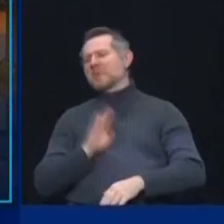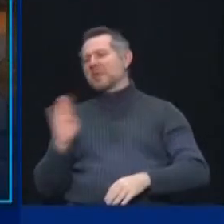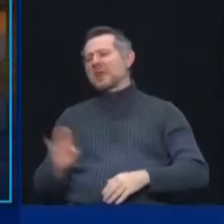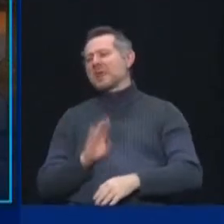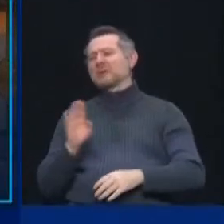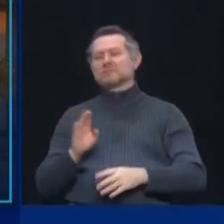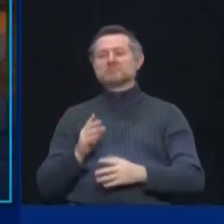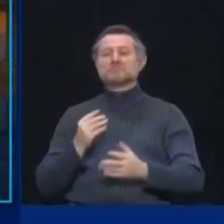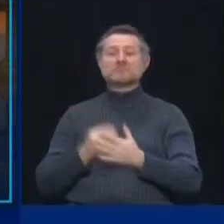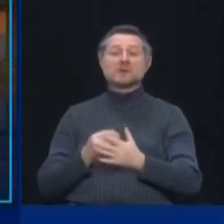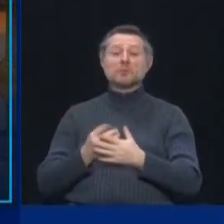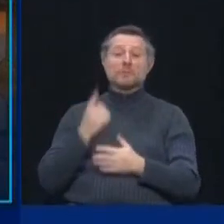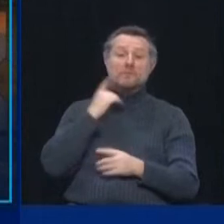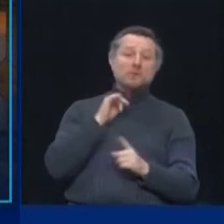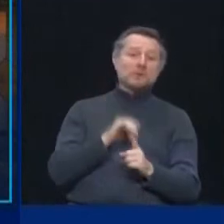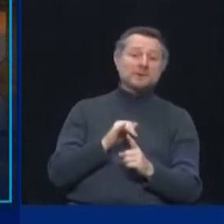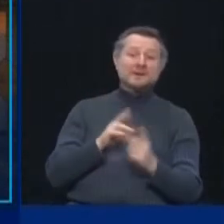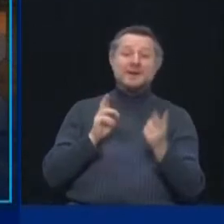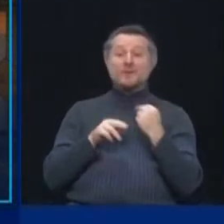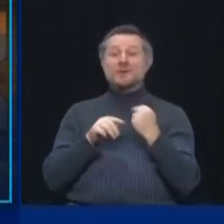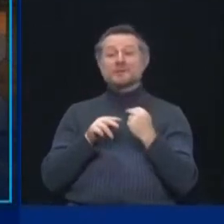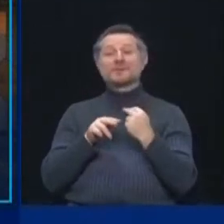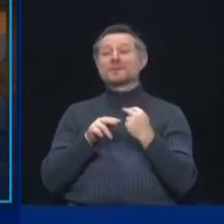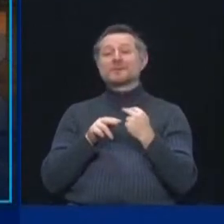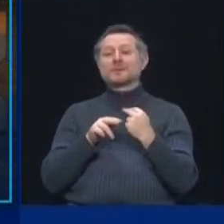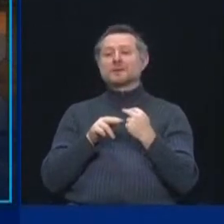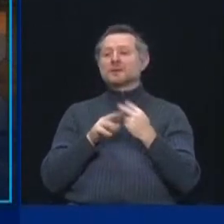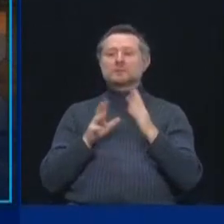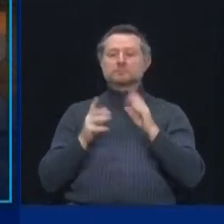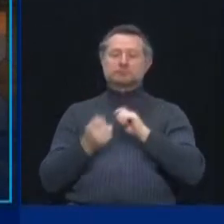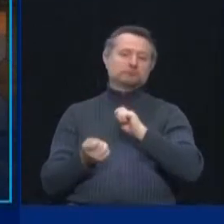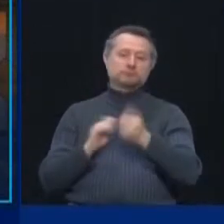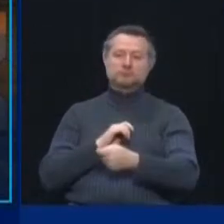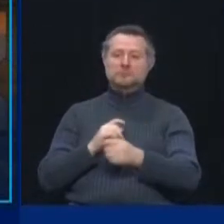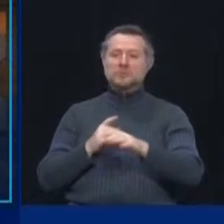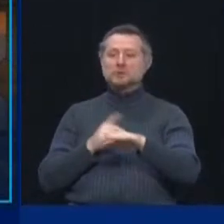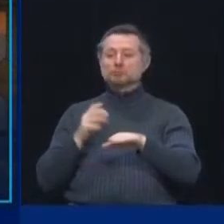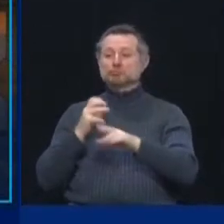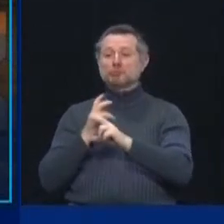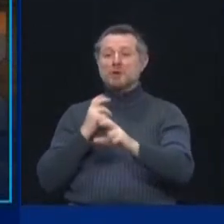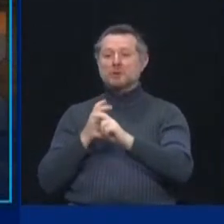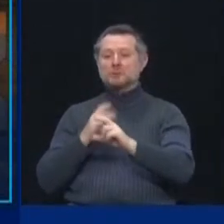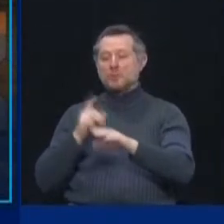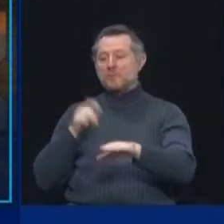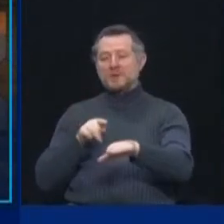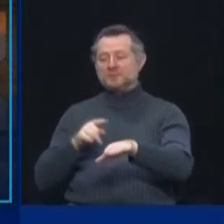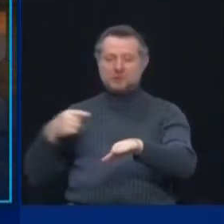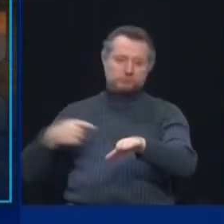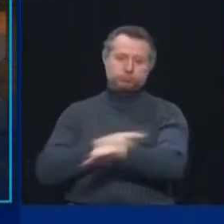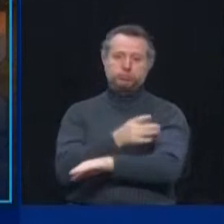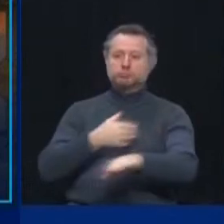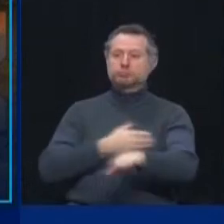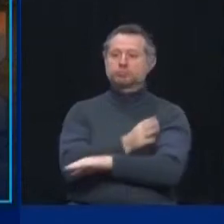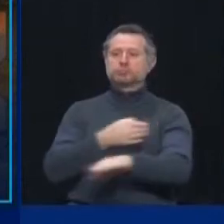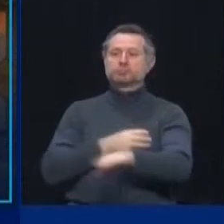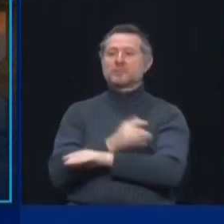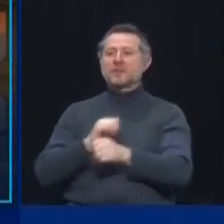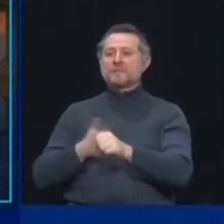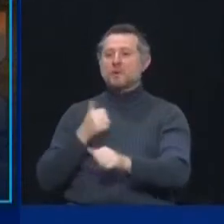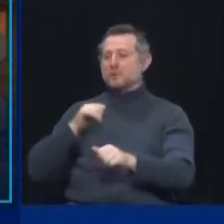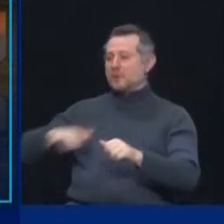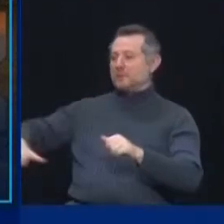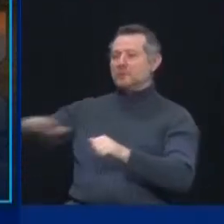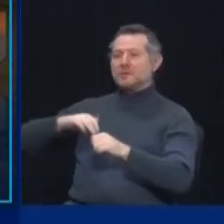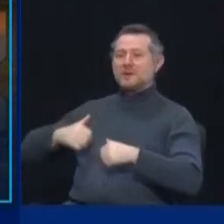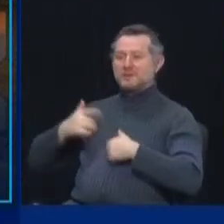those trucks right into Hunts Point and get them out of the community, bringing the traffic and the congestion.